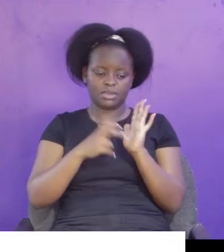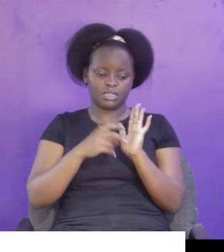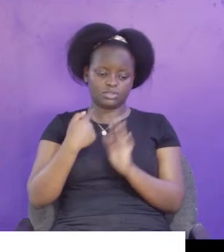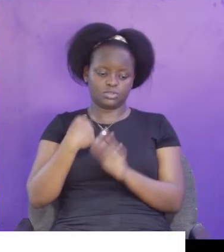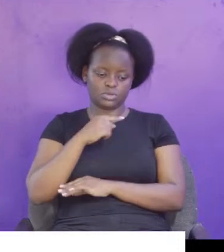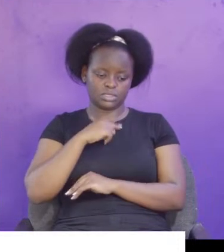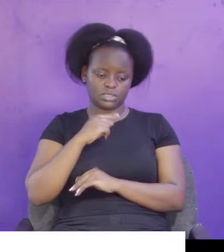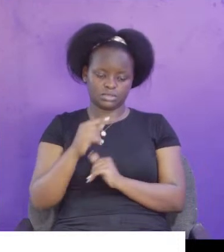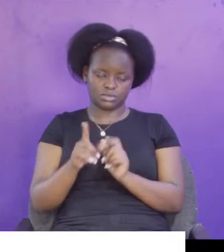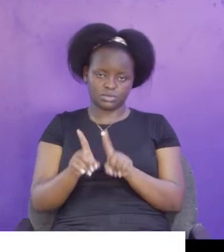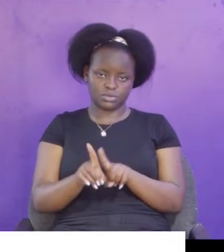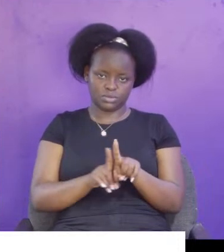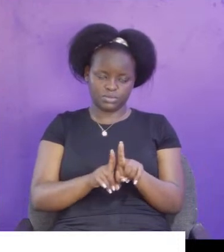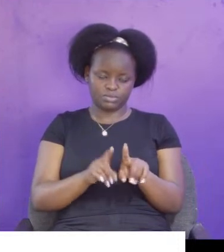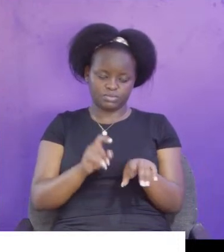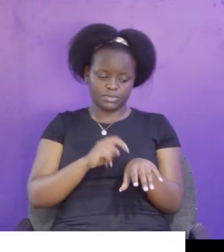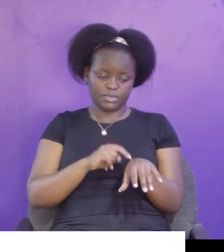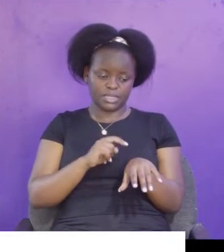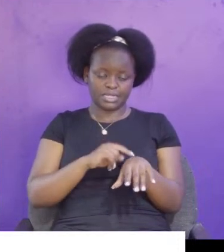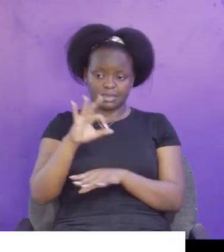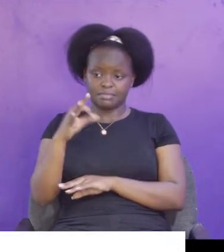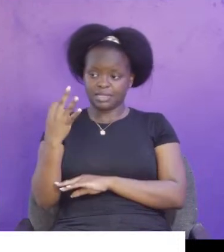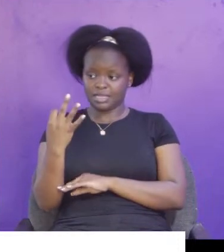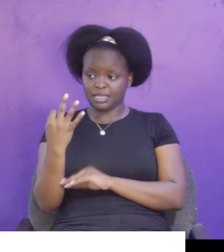When it came to the third one,